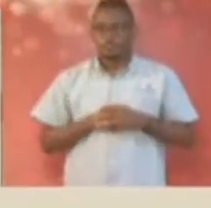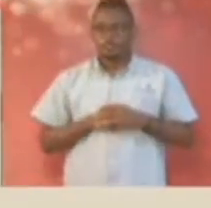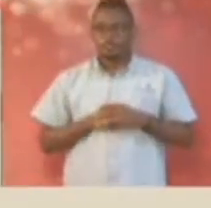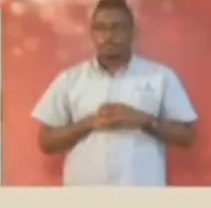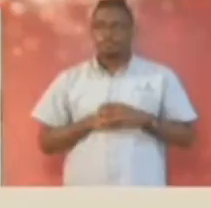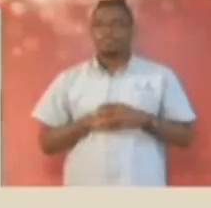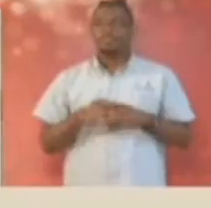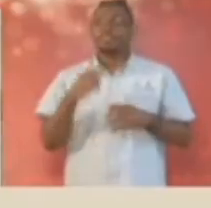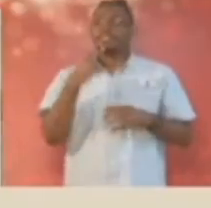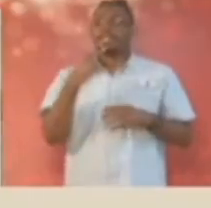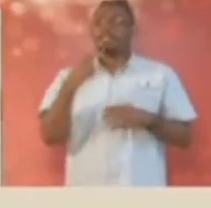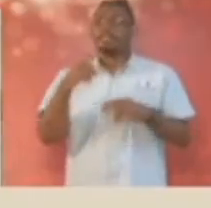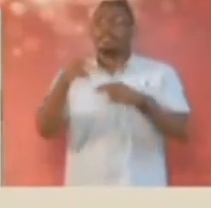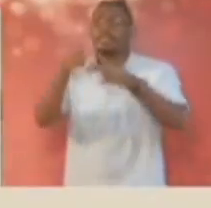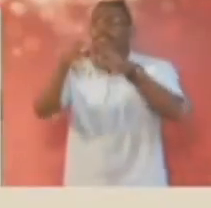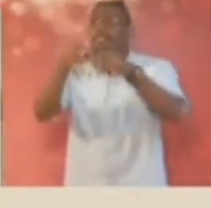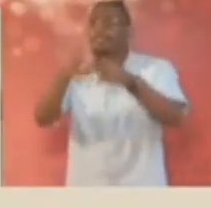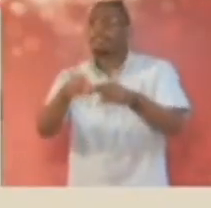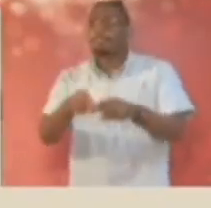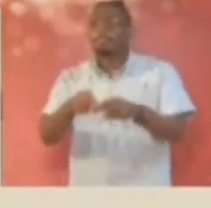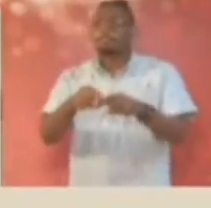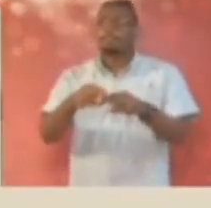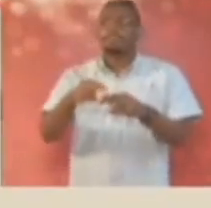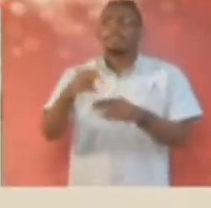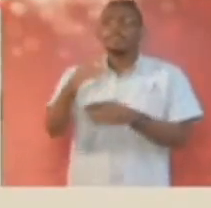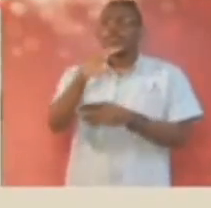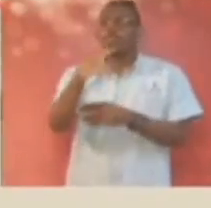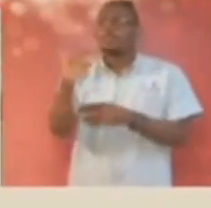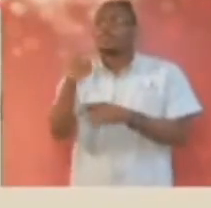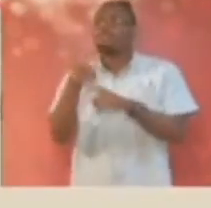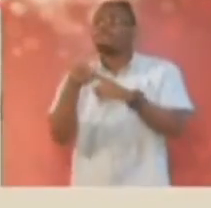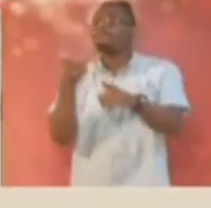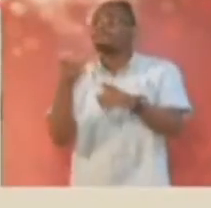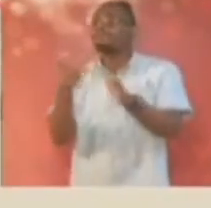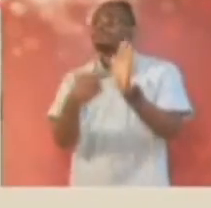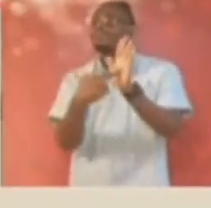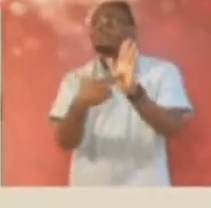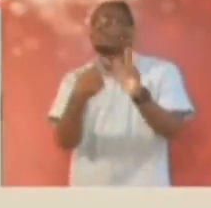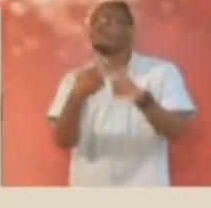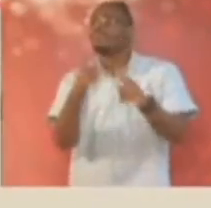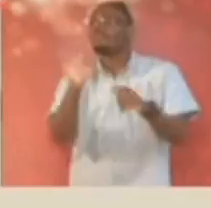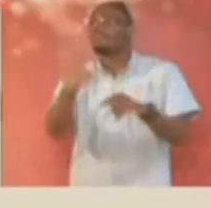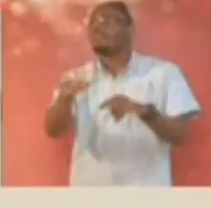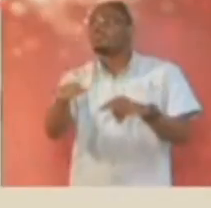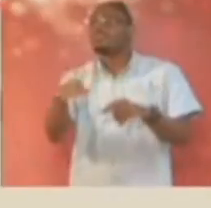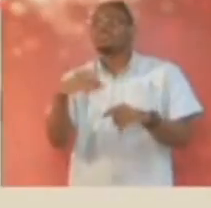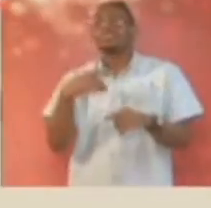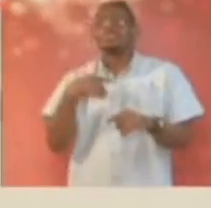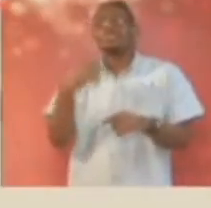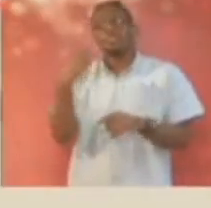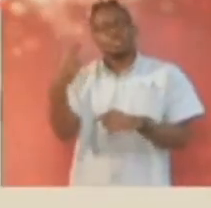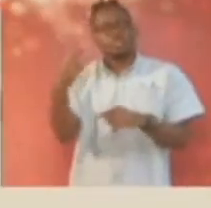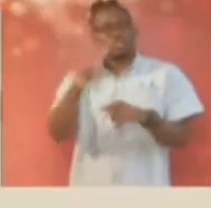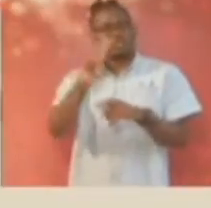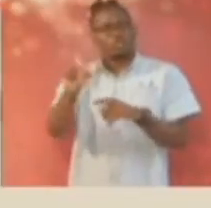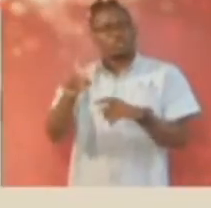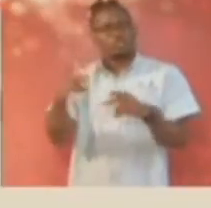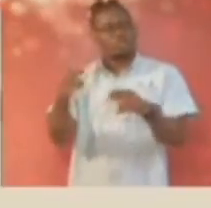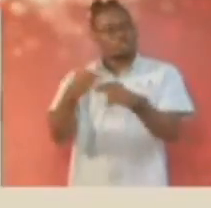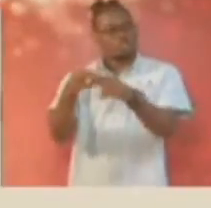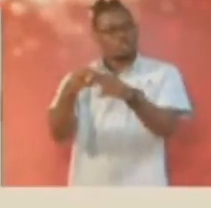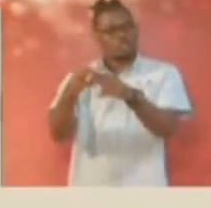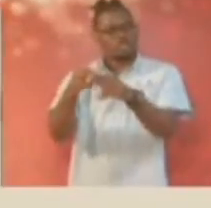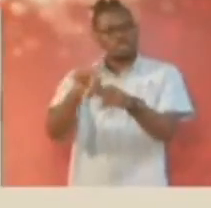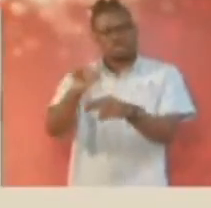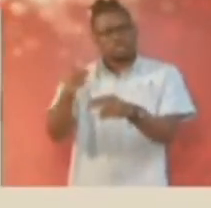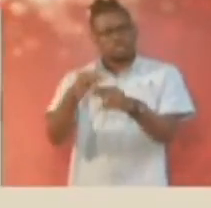name and the name of the media house that you represent before posing, please, no more than 2 brief questions. And we begin